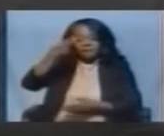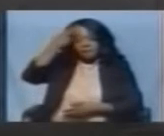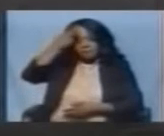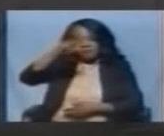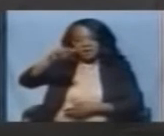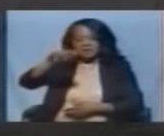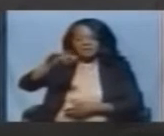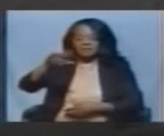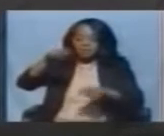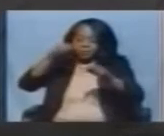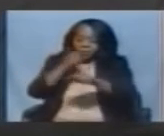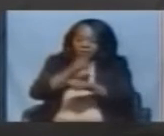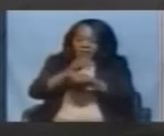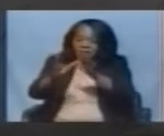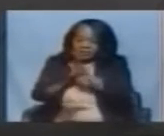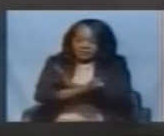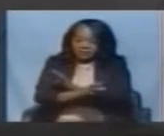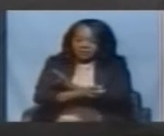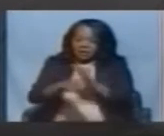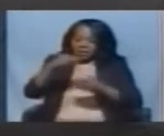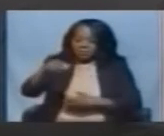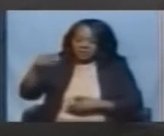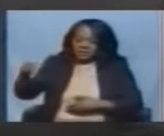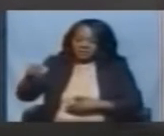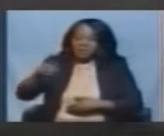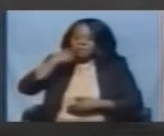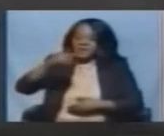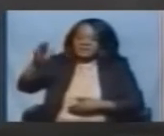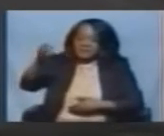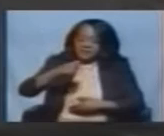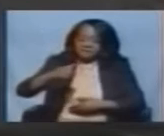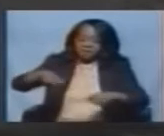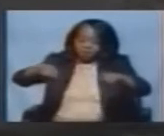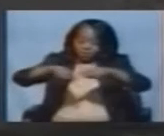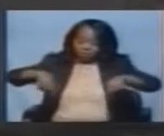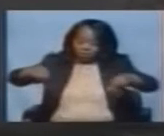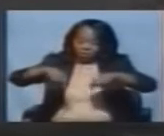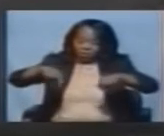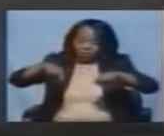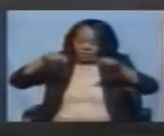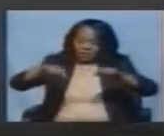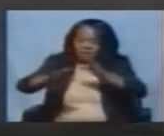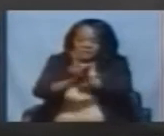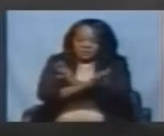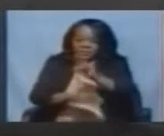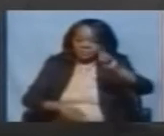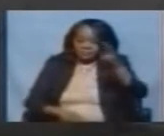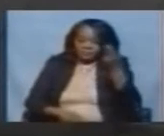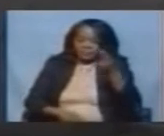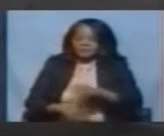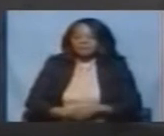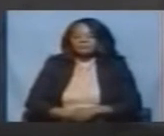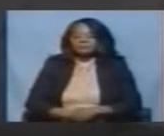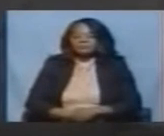Zambia must get their materials from local firms, from materials that are resident in Zambia. Second, they must